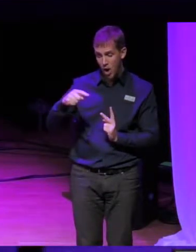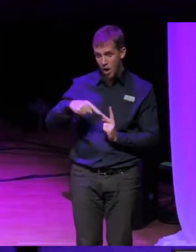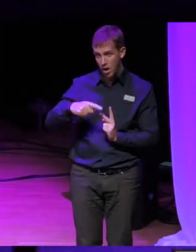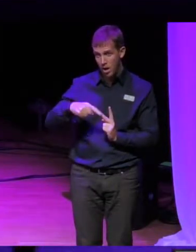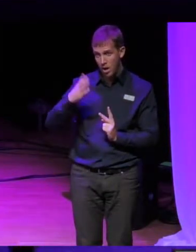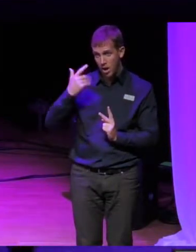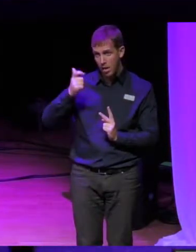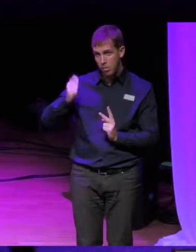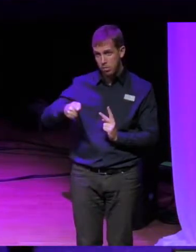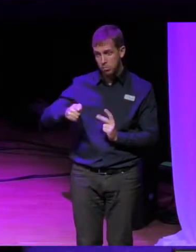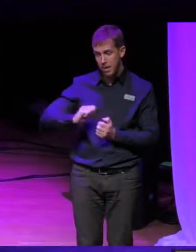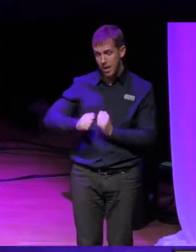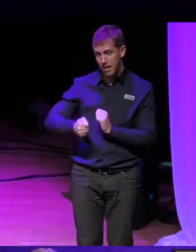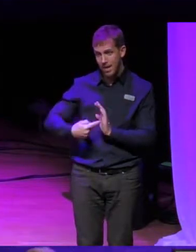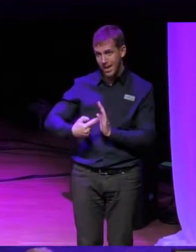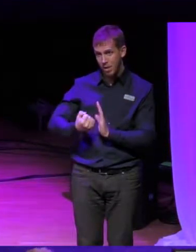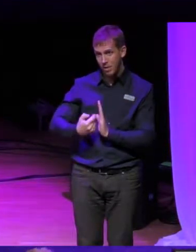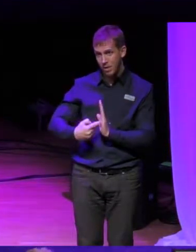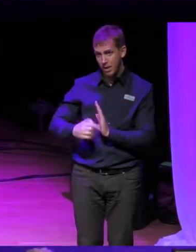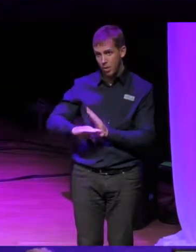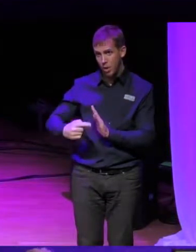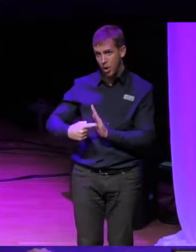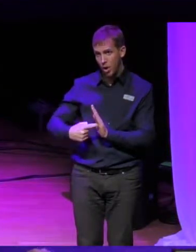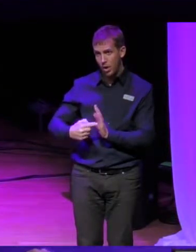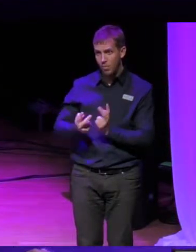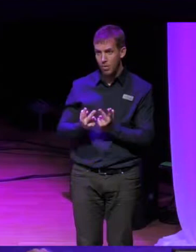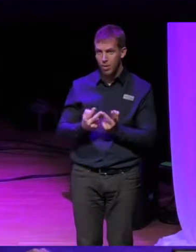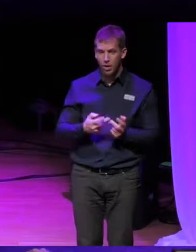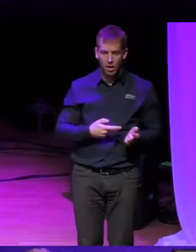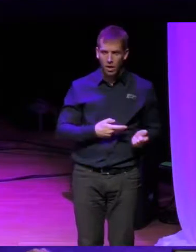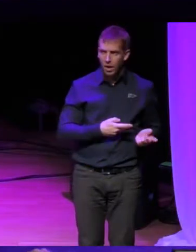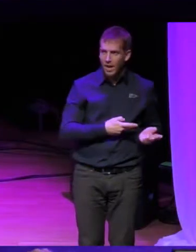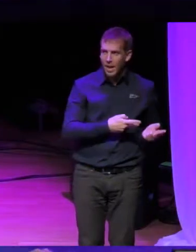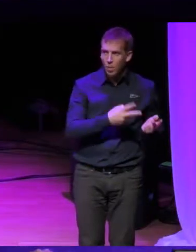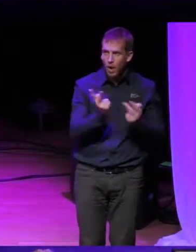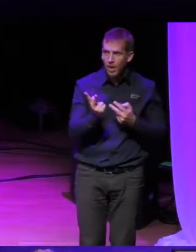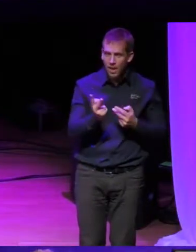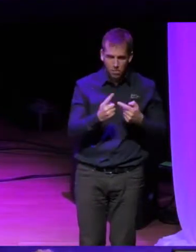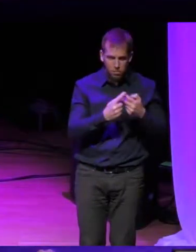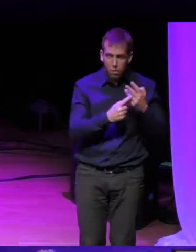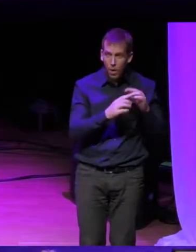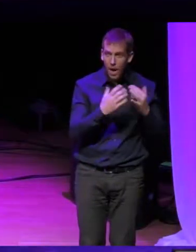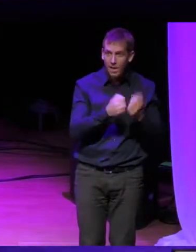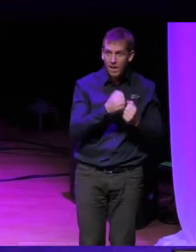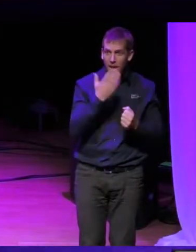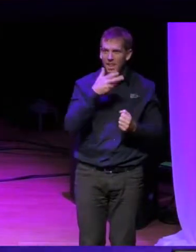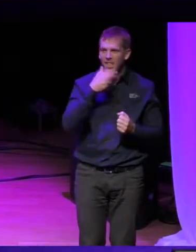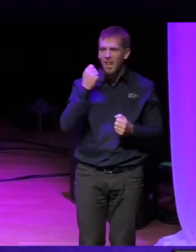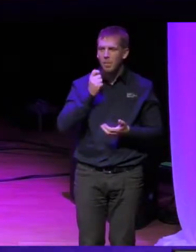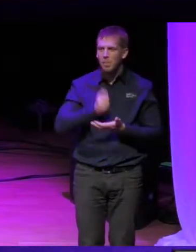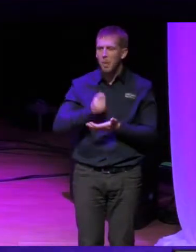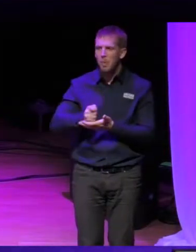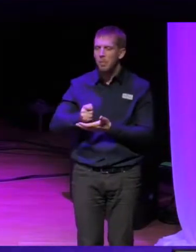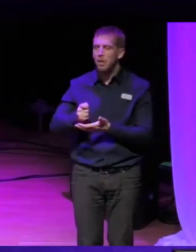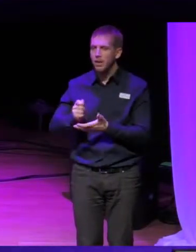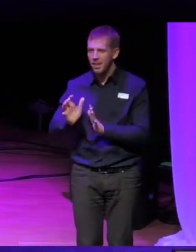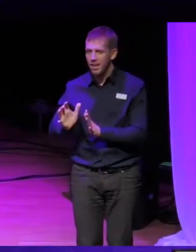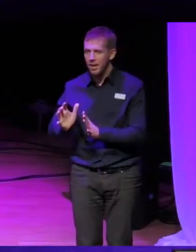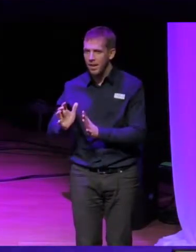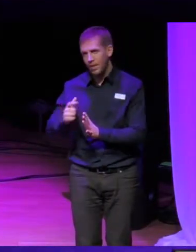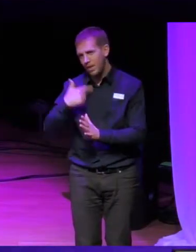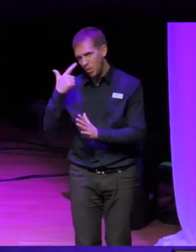election, and then perhaps all the rights and democracy, the rules that are in our constitution can be changed very quickly. What about the